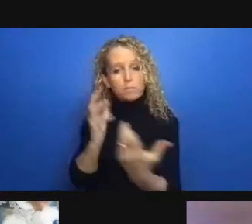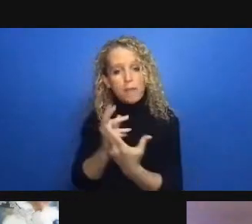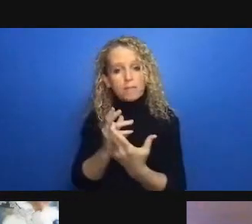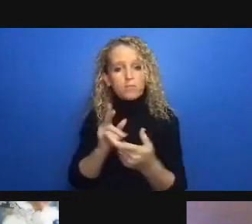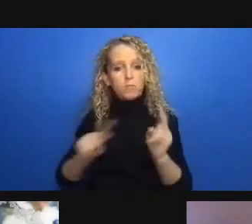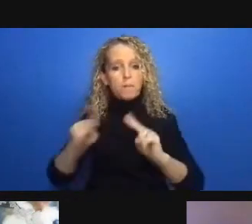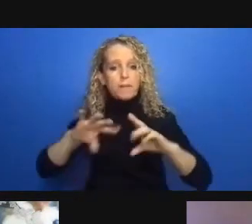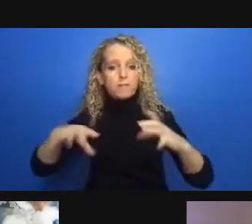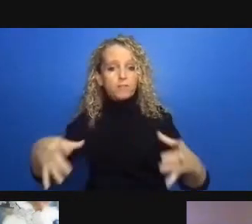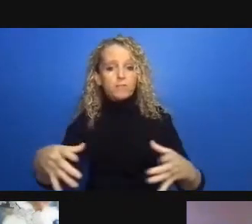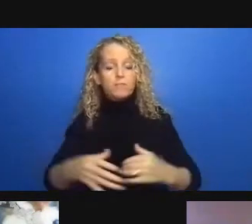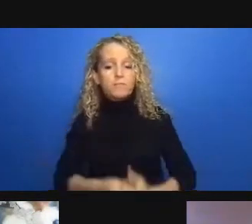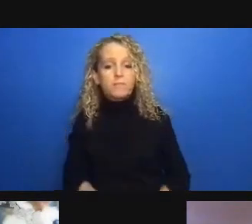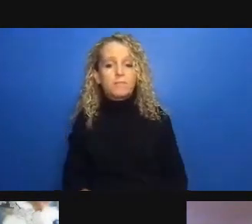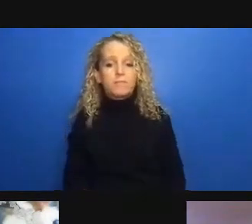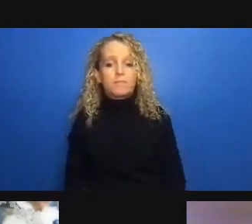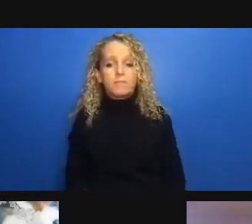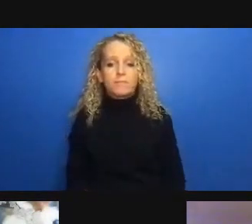region.